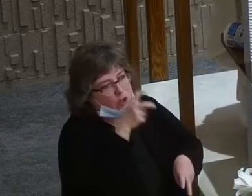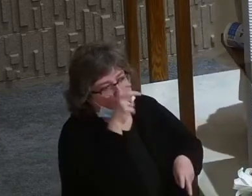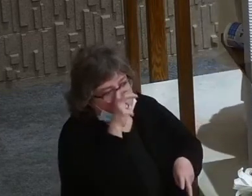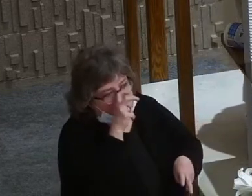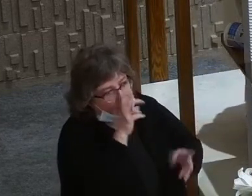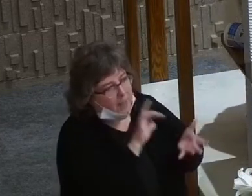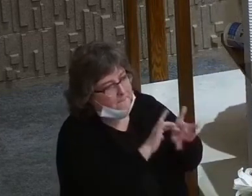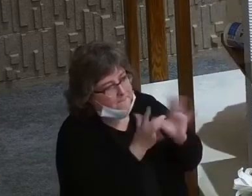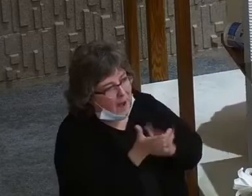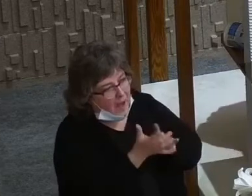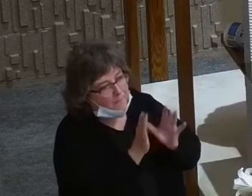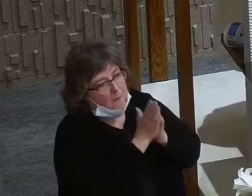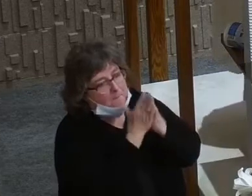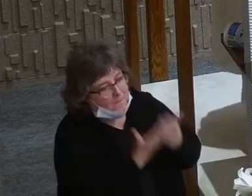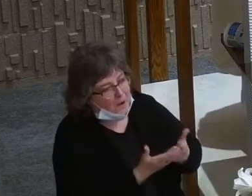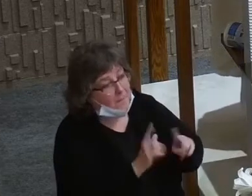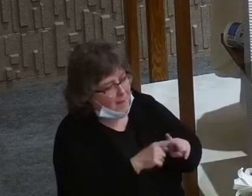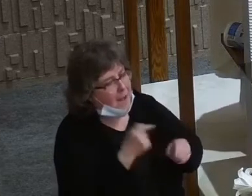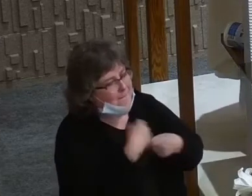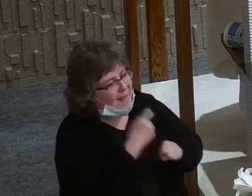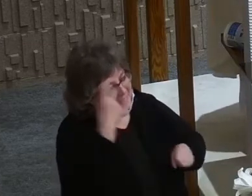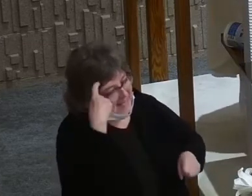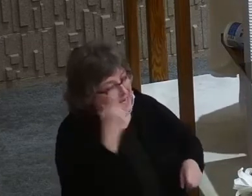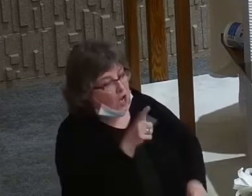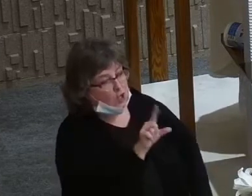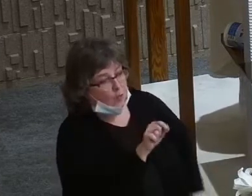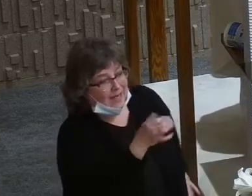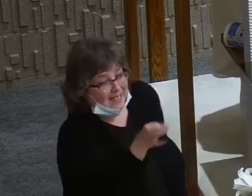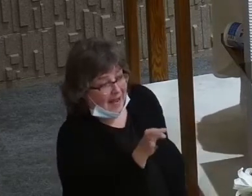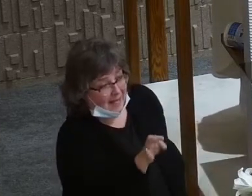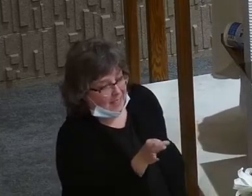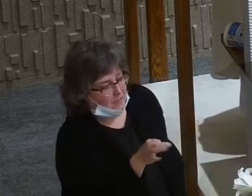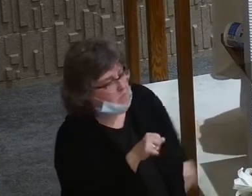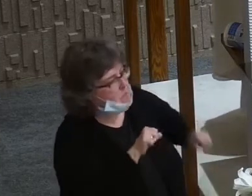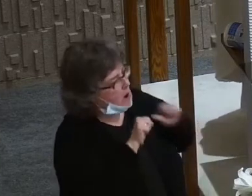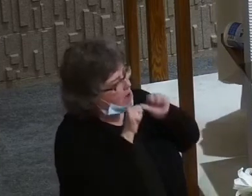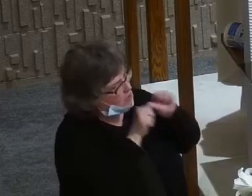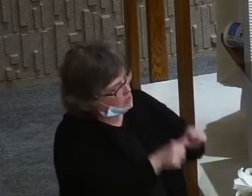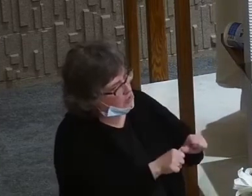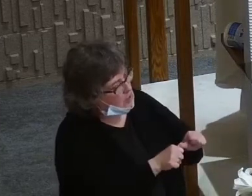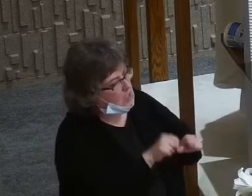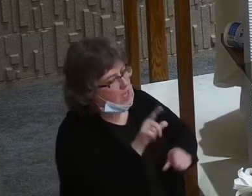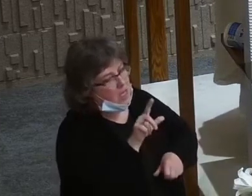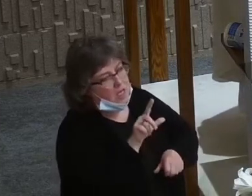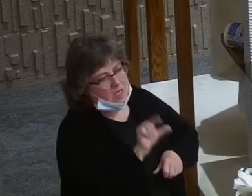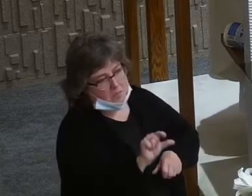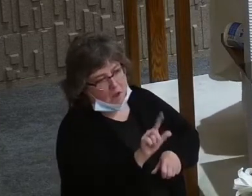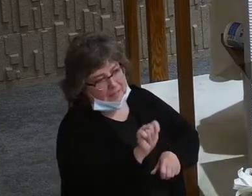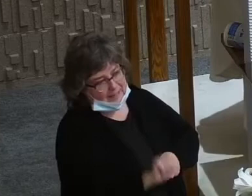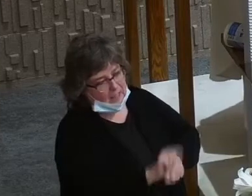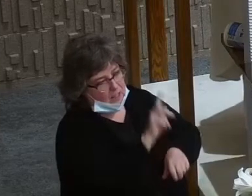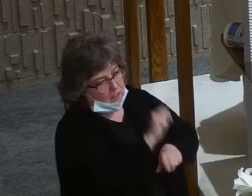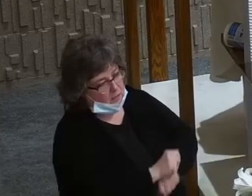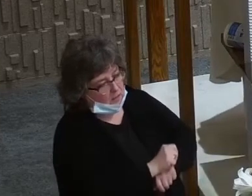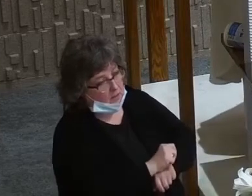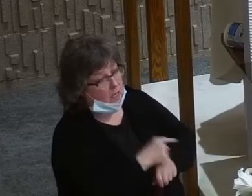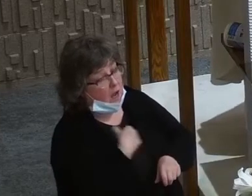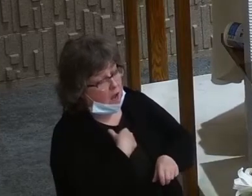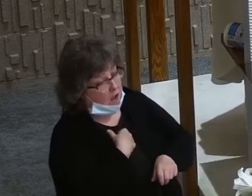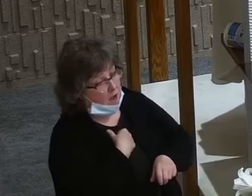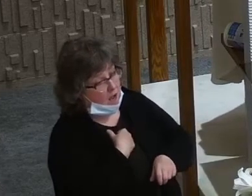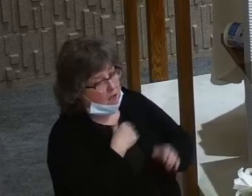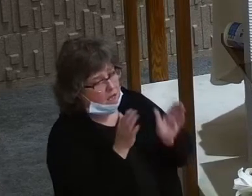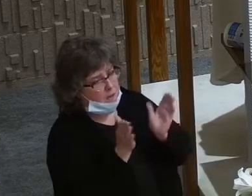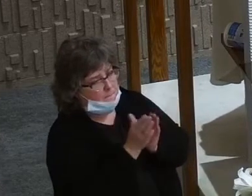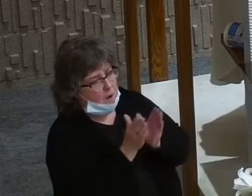think it made some sense. And in 2019, you know, I continued that small T tradition, and I pulled out